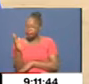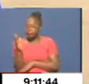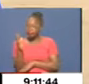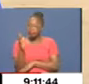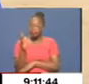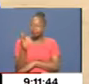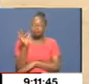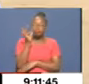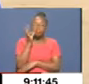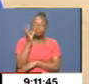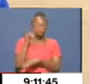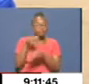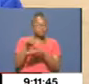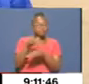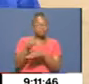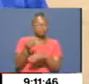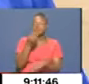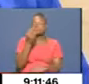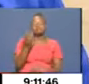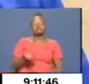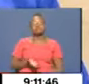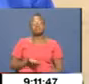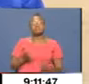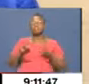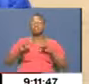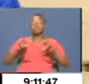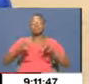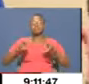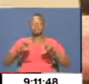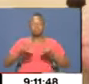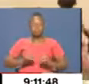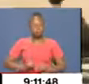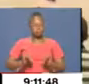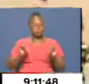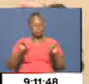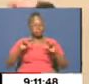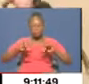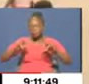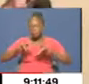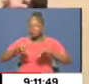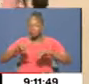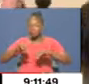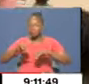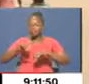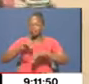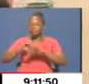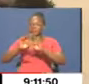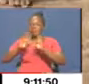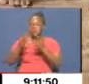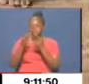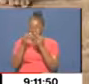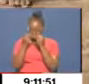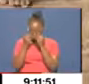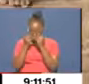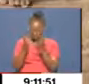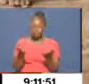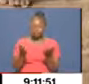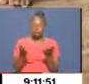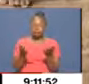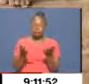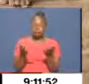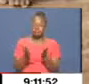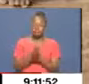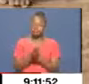berries, because I've tried to find them out at school, at their families, they were not there in the morning.